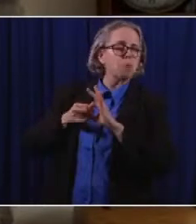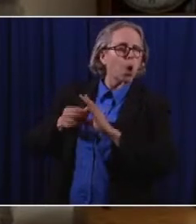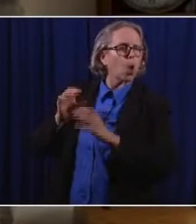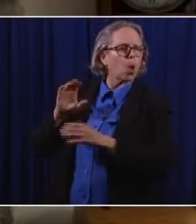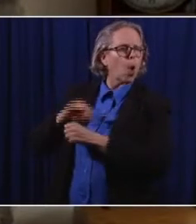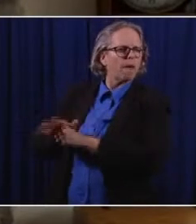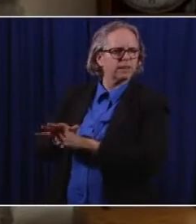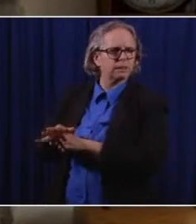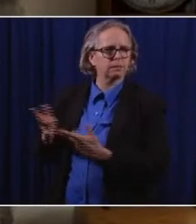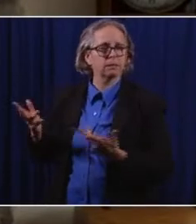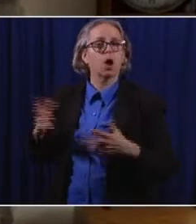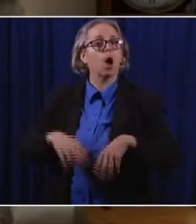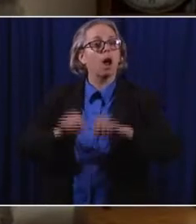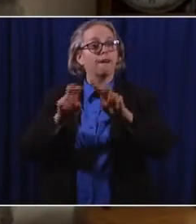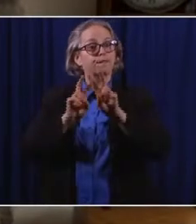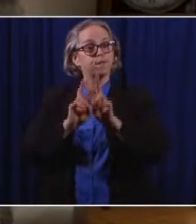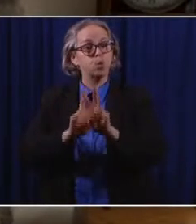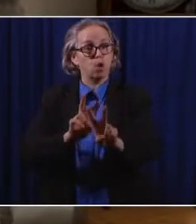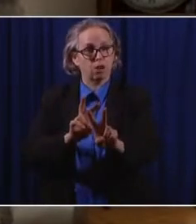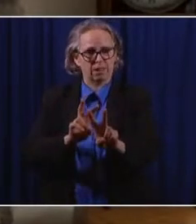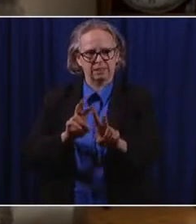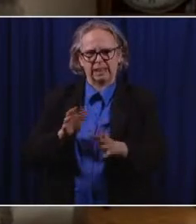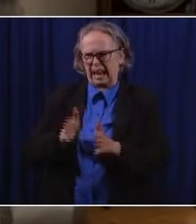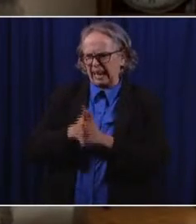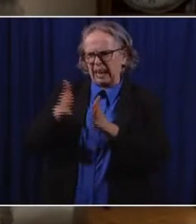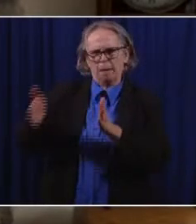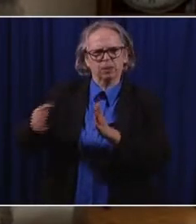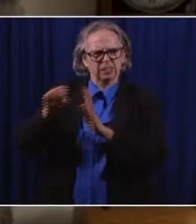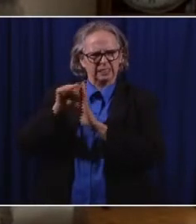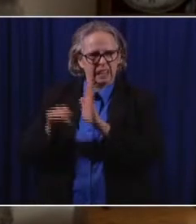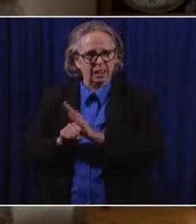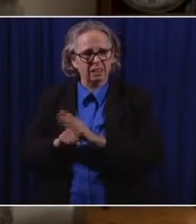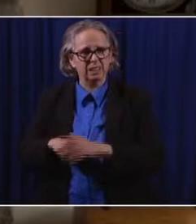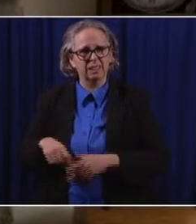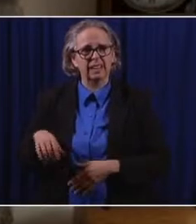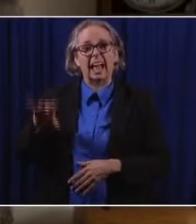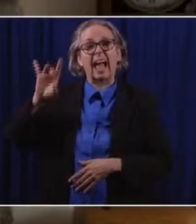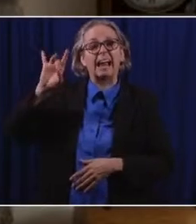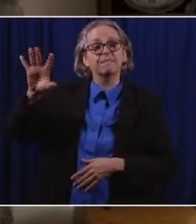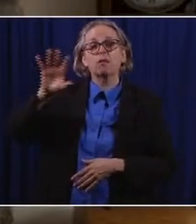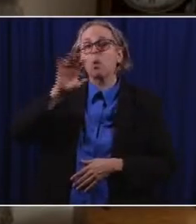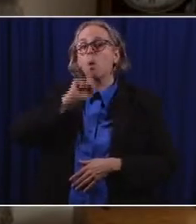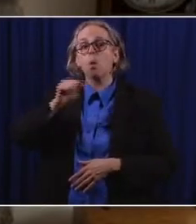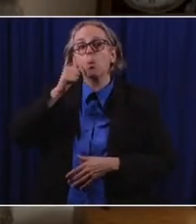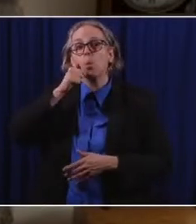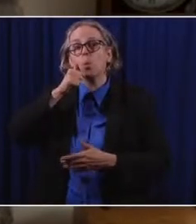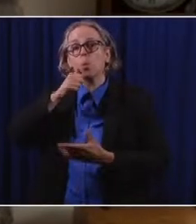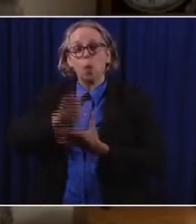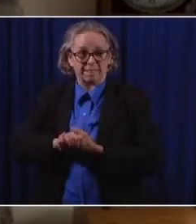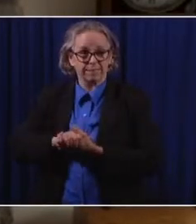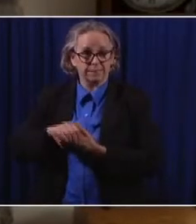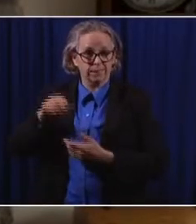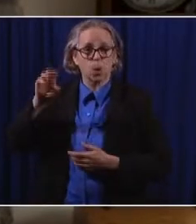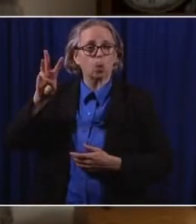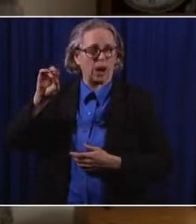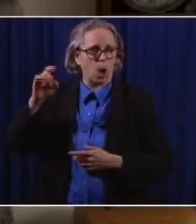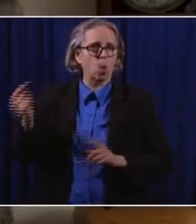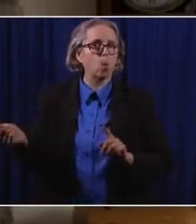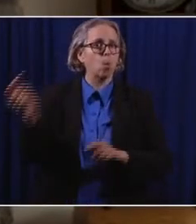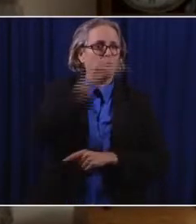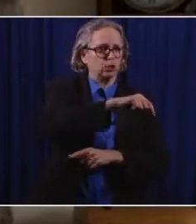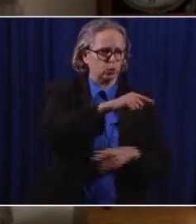state. His 85-year-old widow attended. The funeral director in the neighboring state did not wear a mask and passed COVID to the widow,